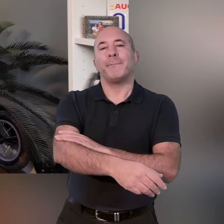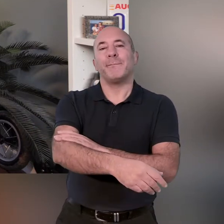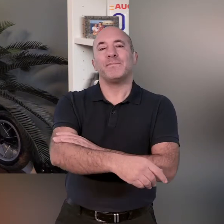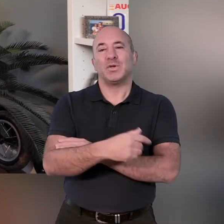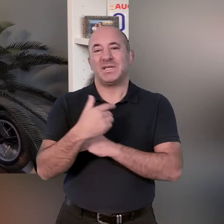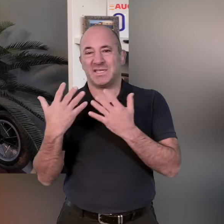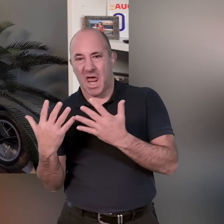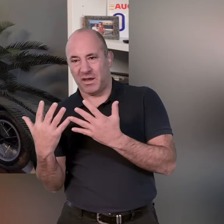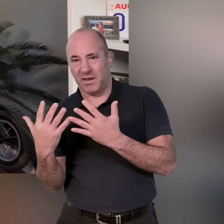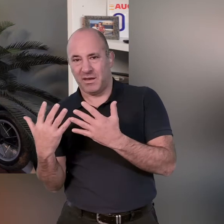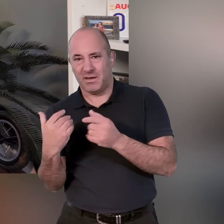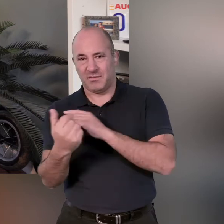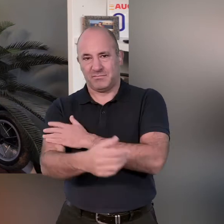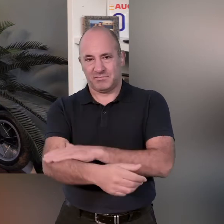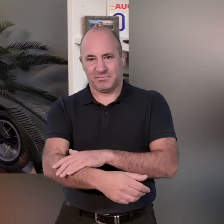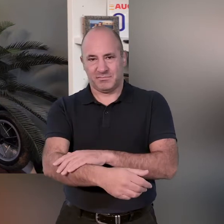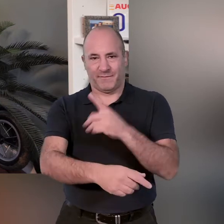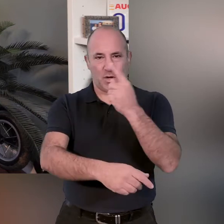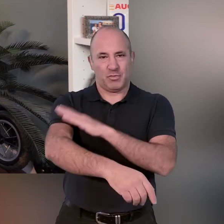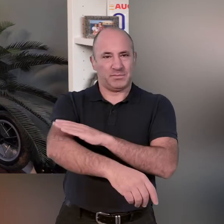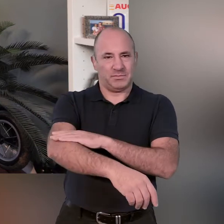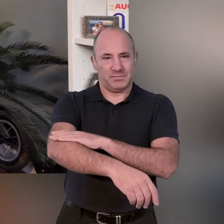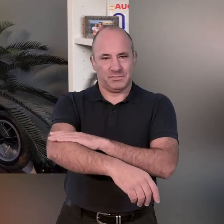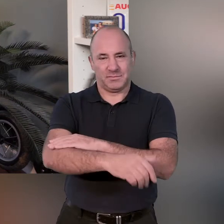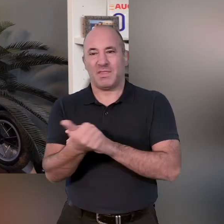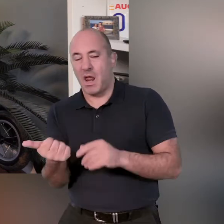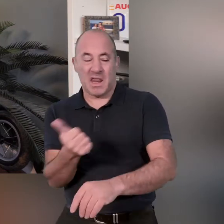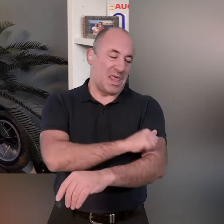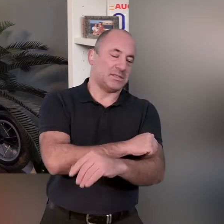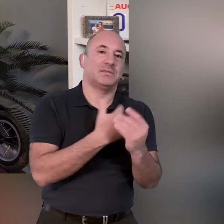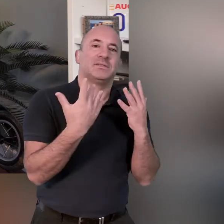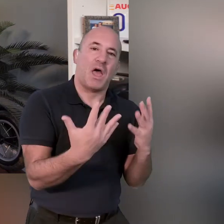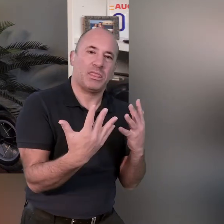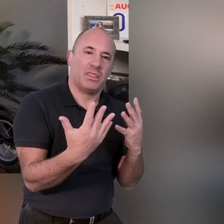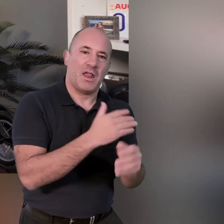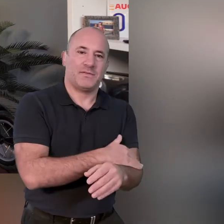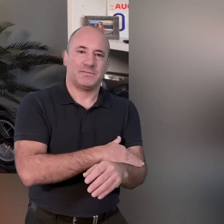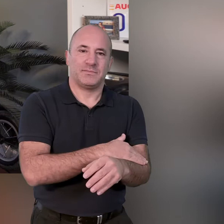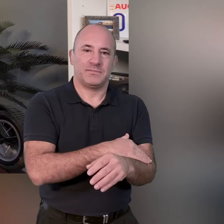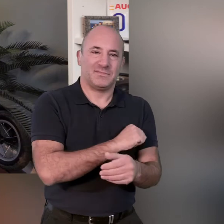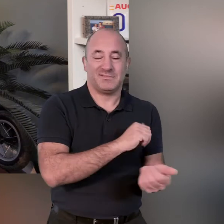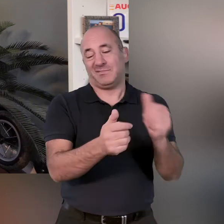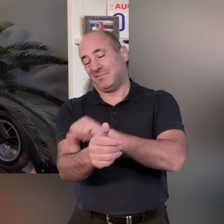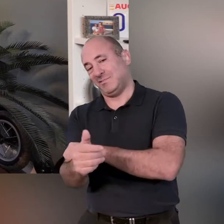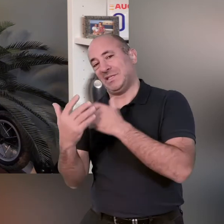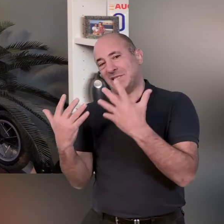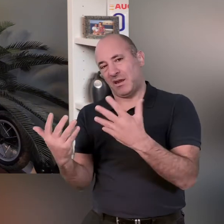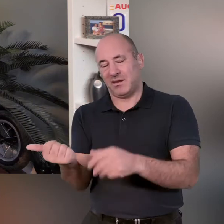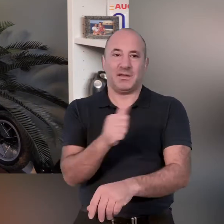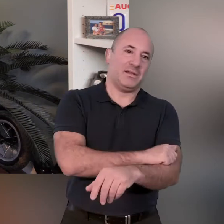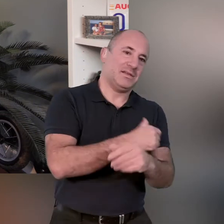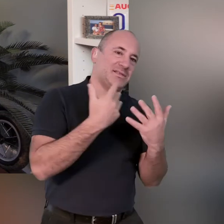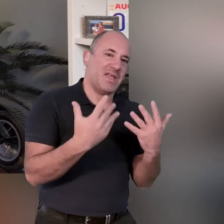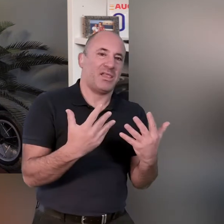we're going to do 10 on one side. So I'm going to start with my right arm, and then we're going to do 10 on the other side, and then we're going to repeat back and forth. While